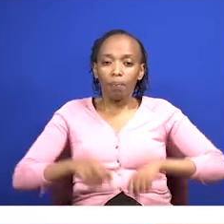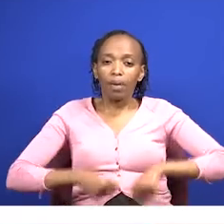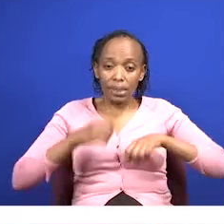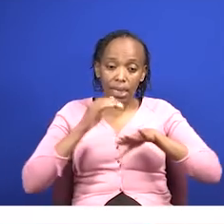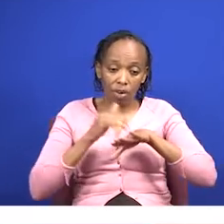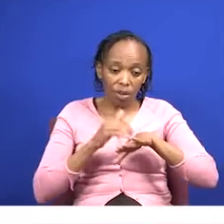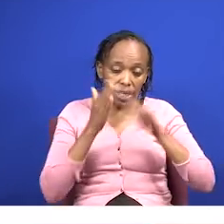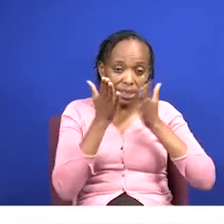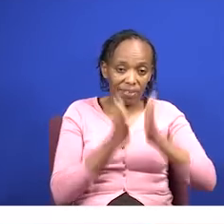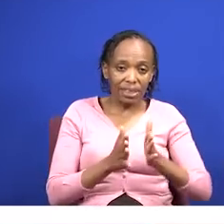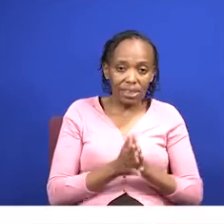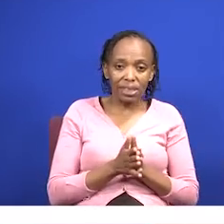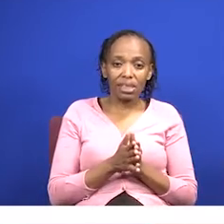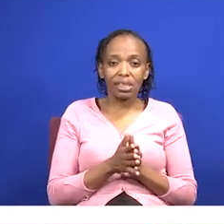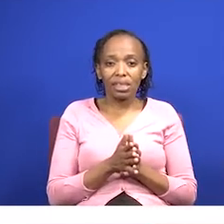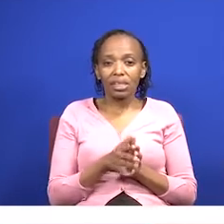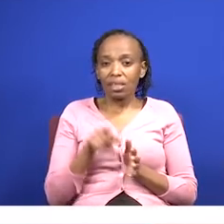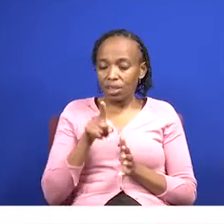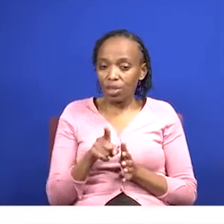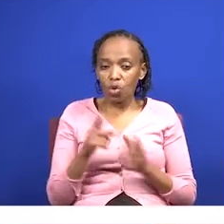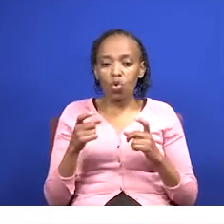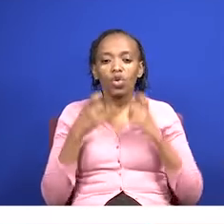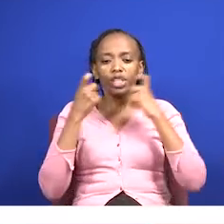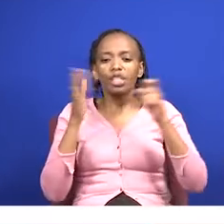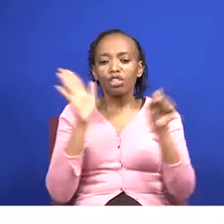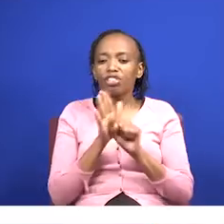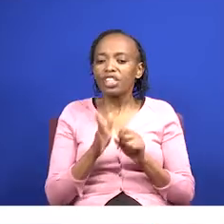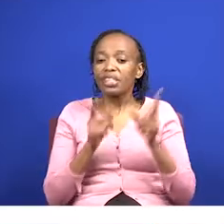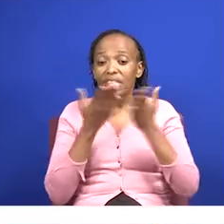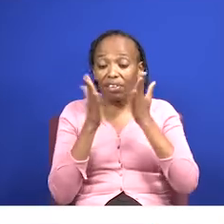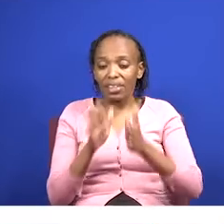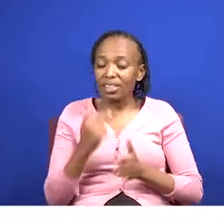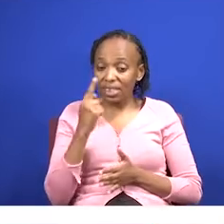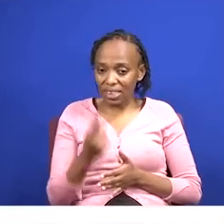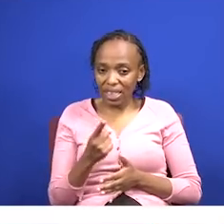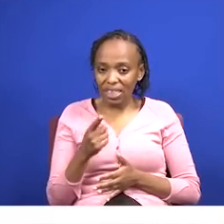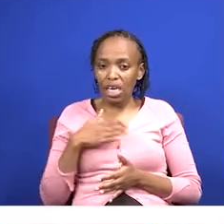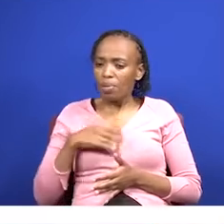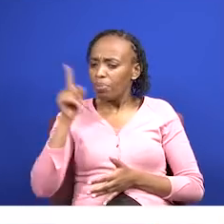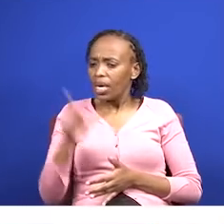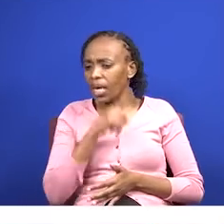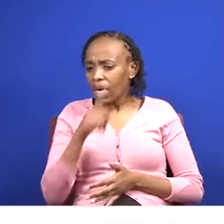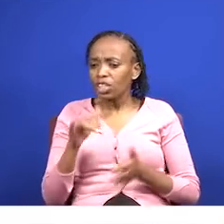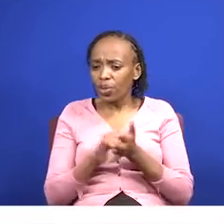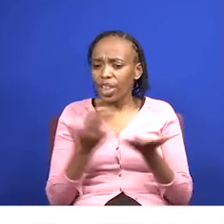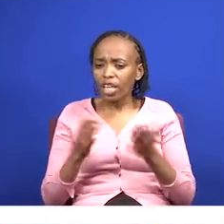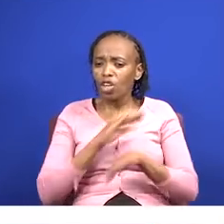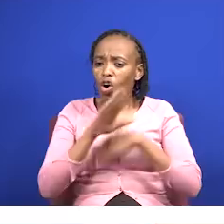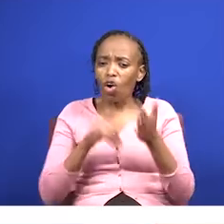The master called the servant in. 'You wicked servant,' he said, 'I